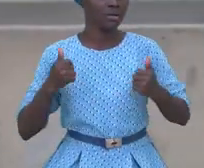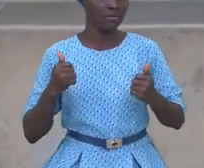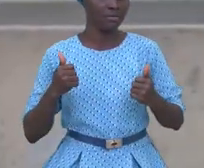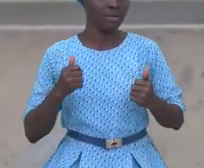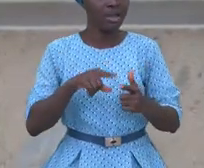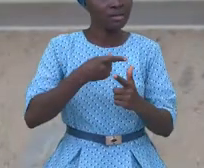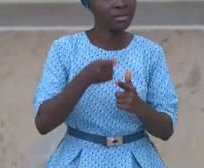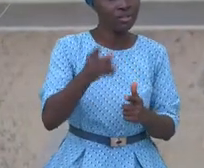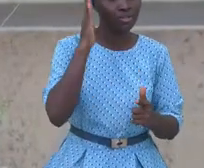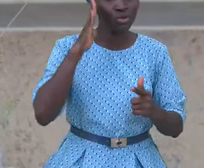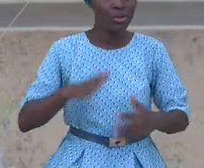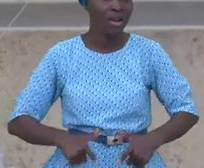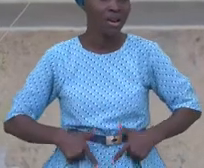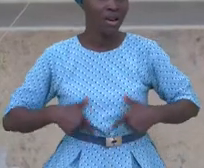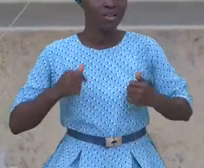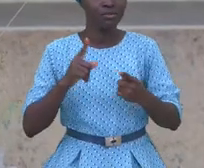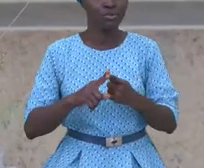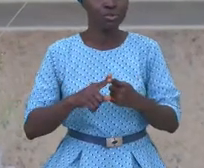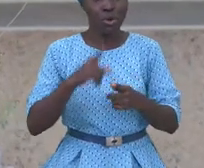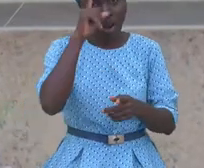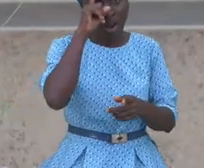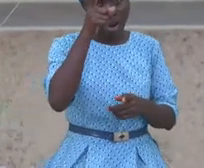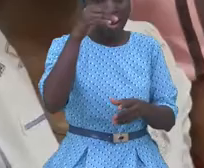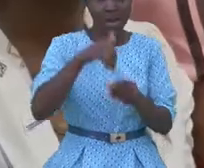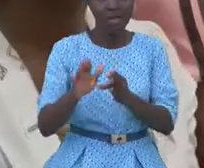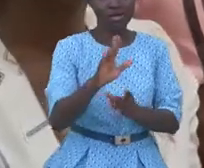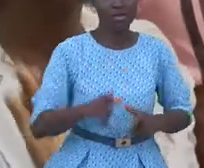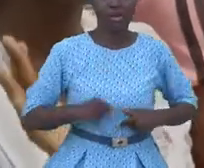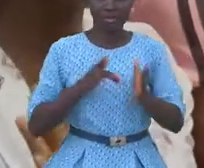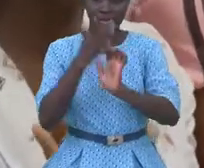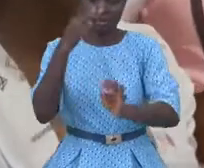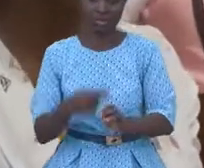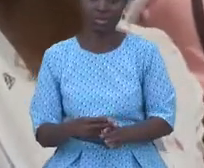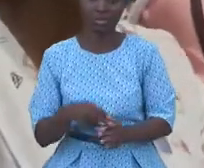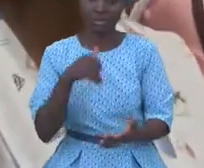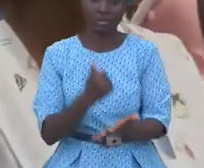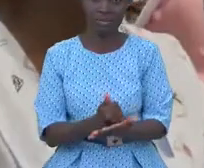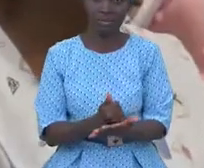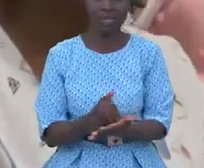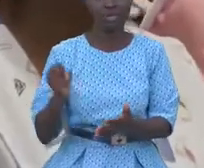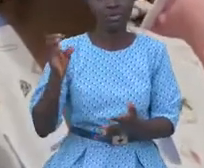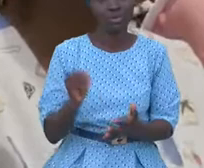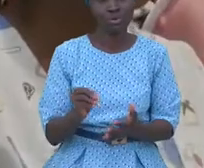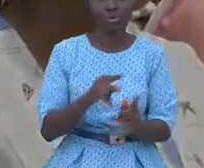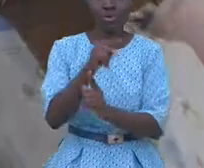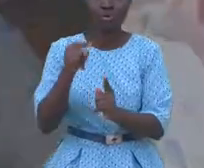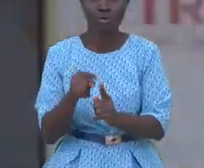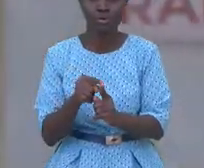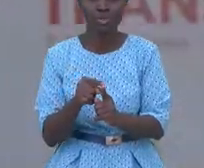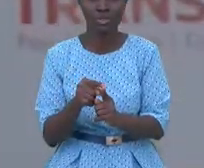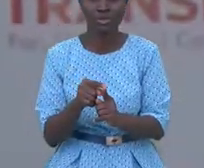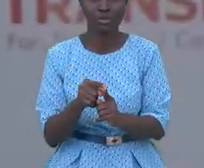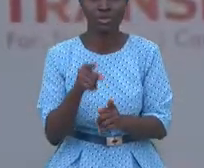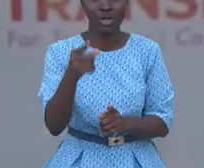live to excellence in your life in Jesus' name. And so when you see